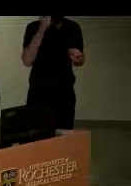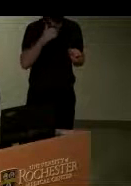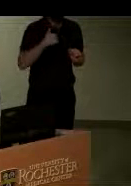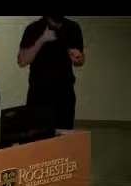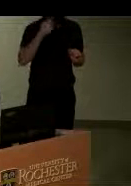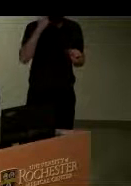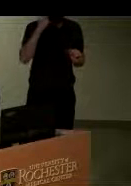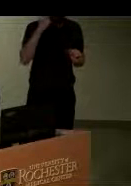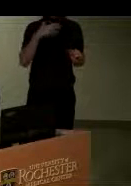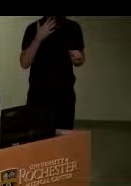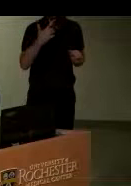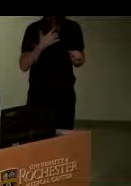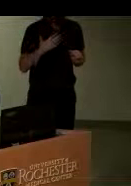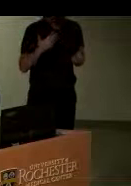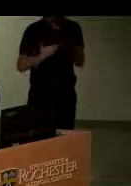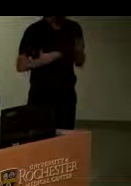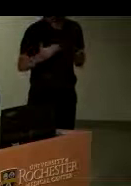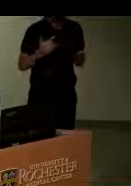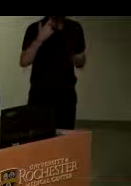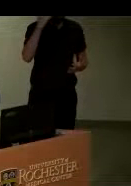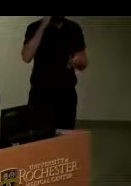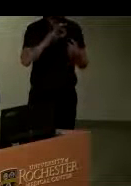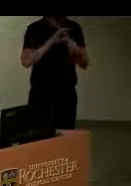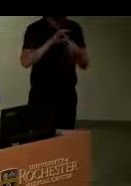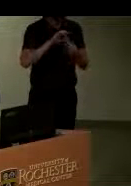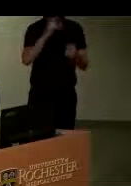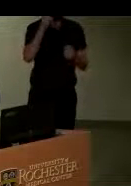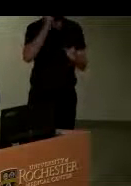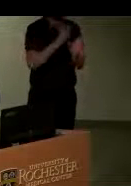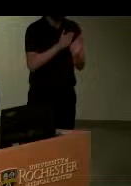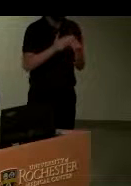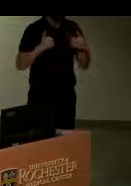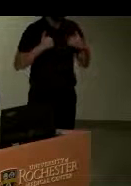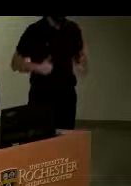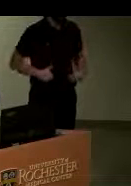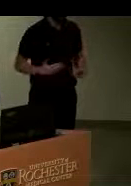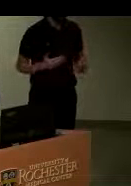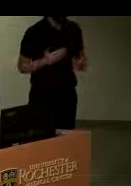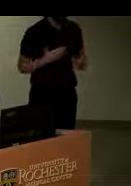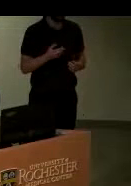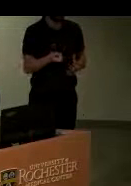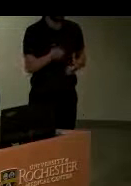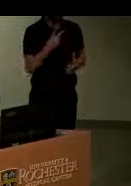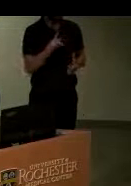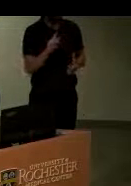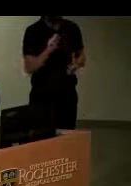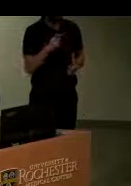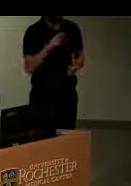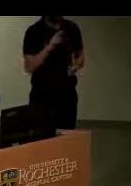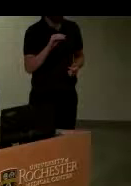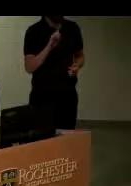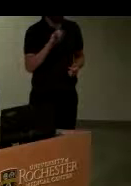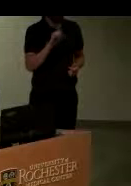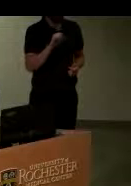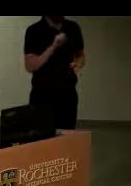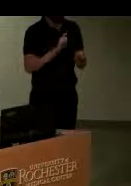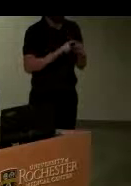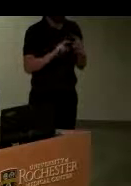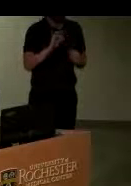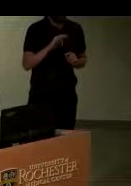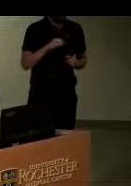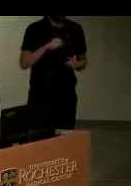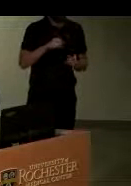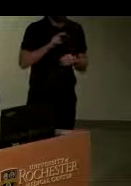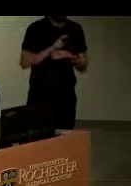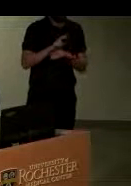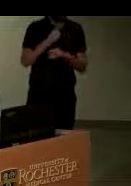this was most likely psychosomatic, because most people don't have two laparotomies. But she was, if I wanted to ever use her